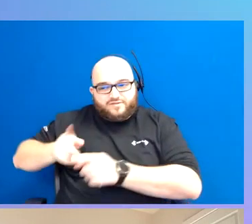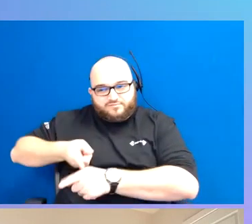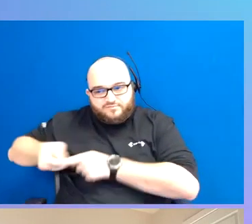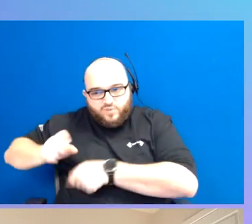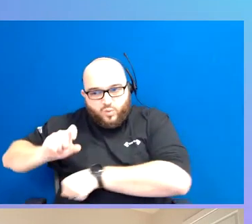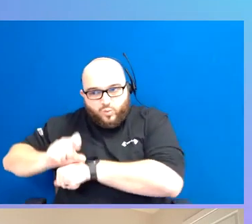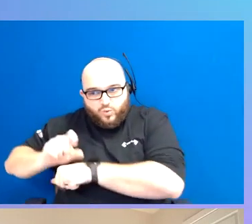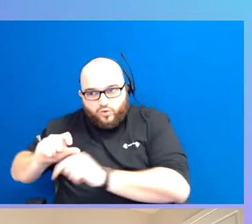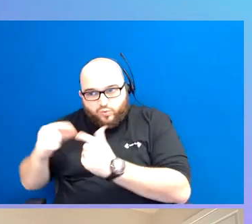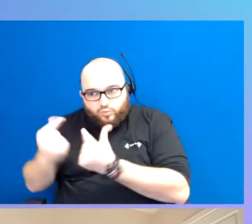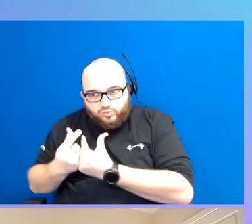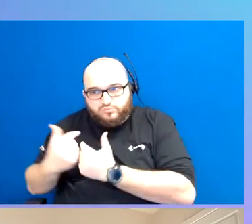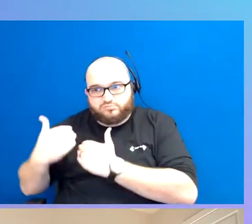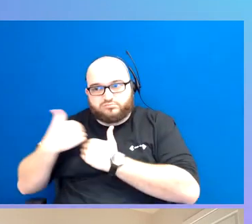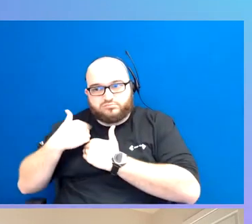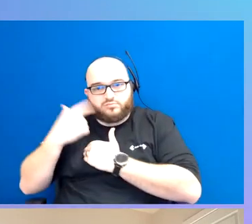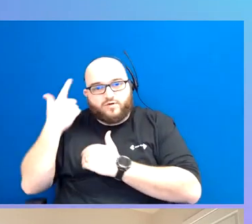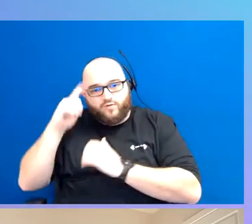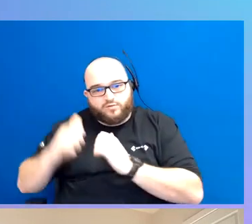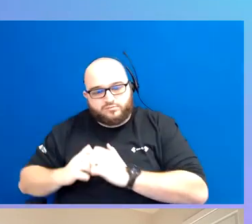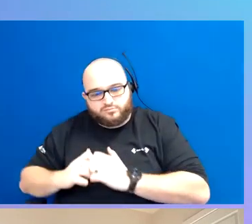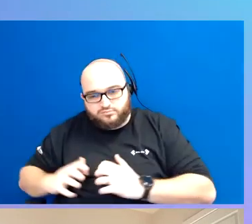responsible for implementing